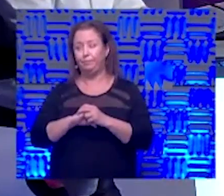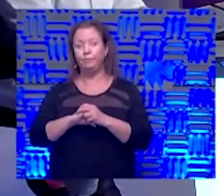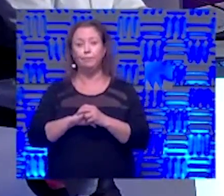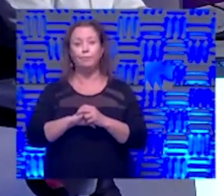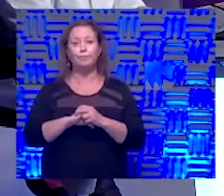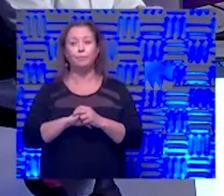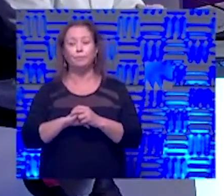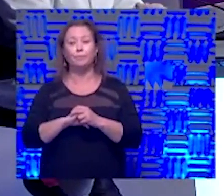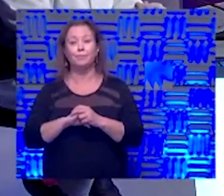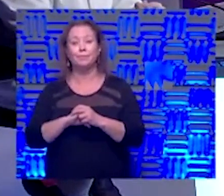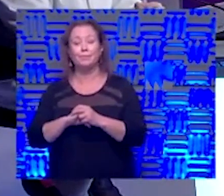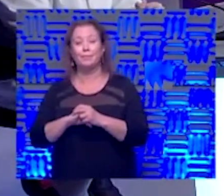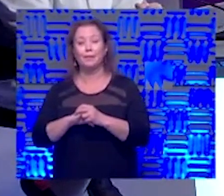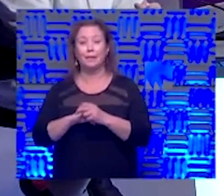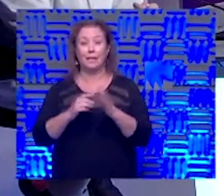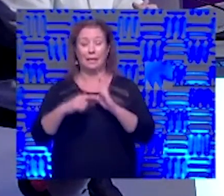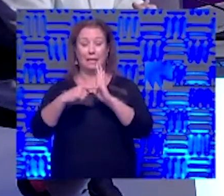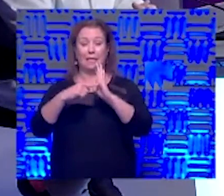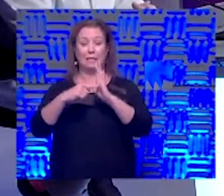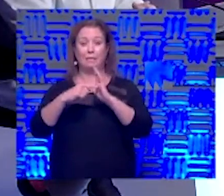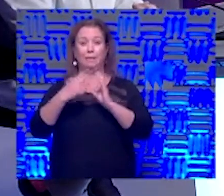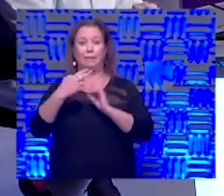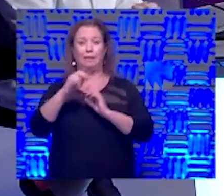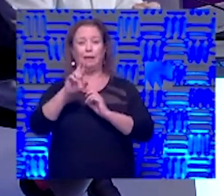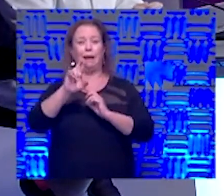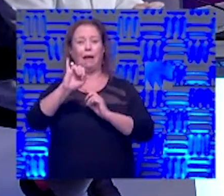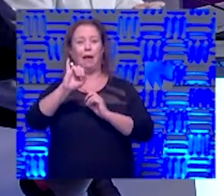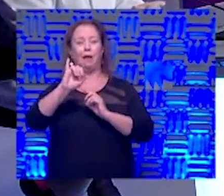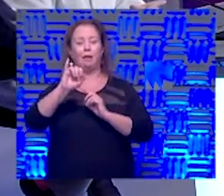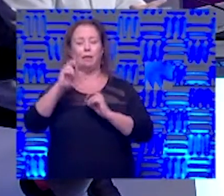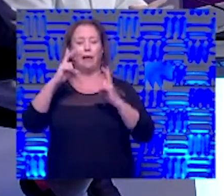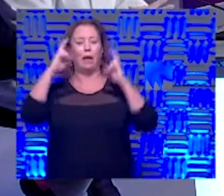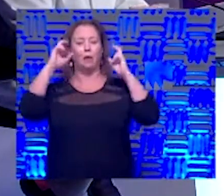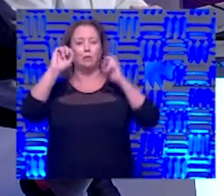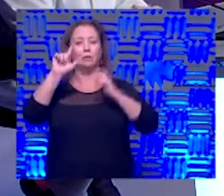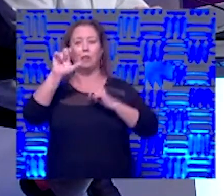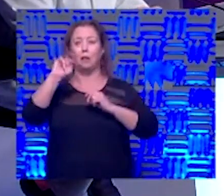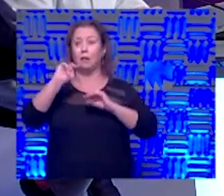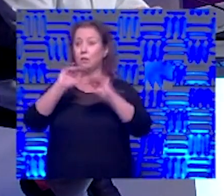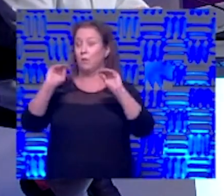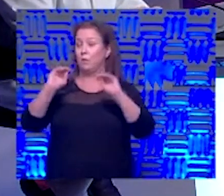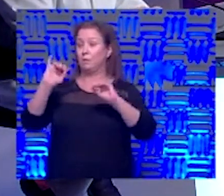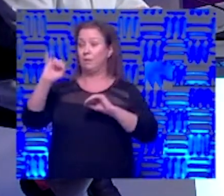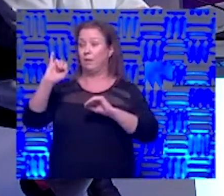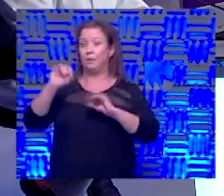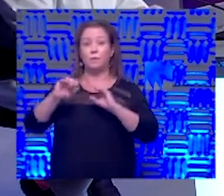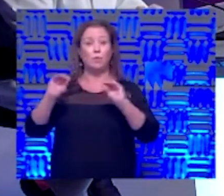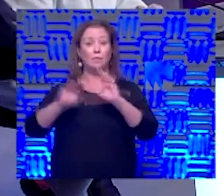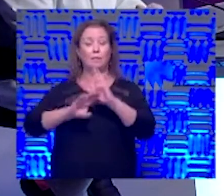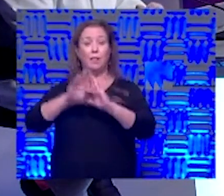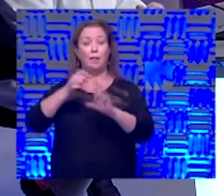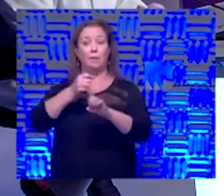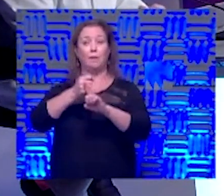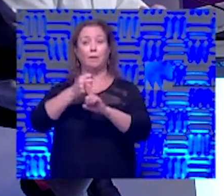that example of the hair salon, I believe that no one has been developed